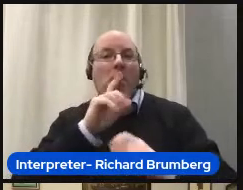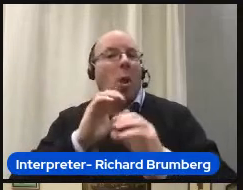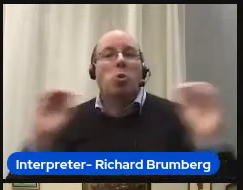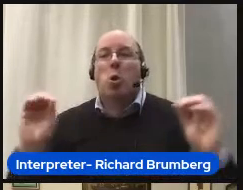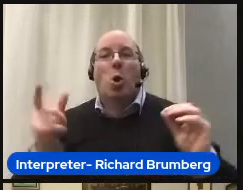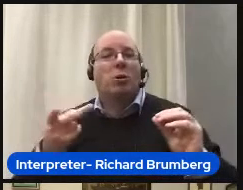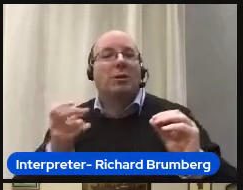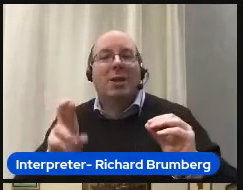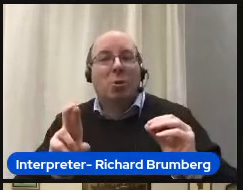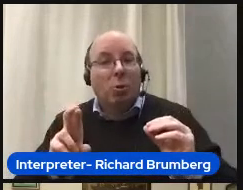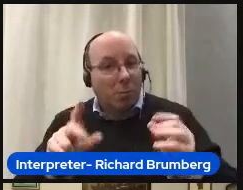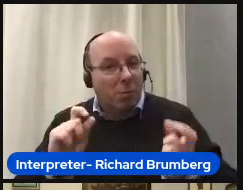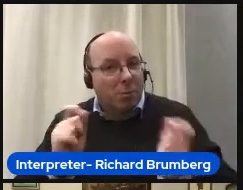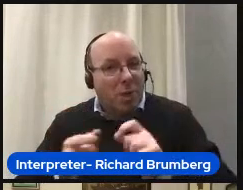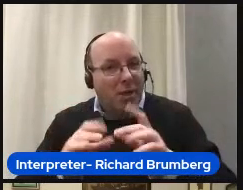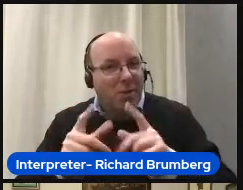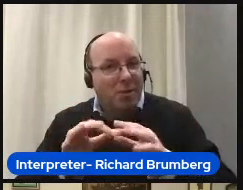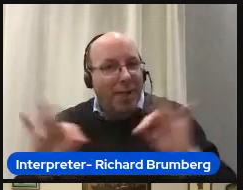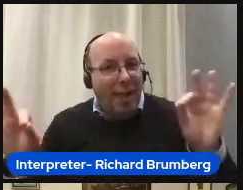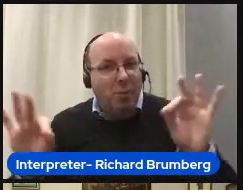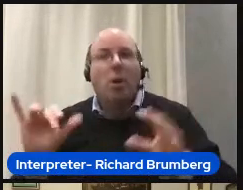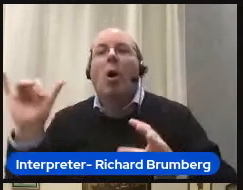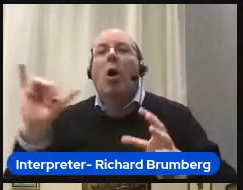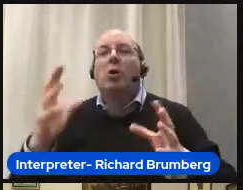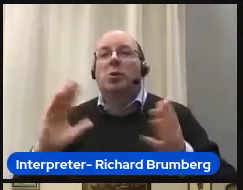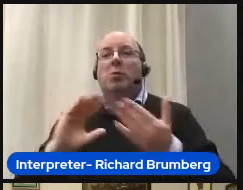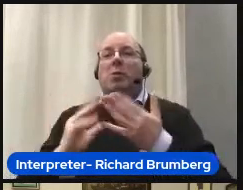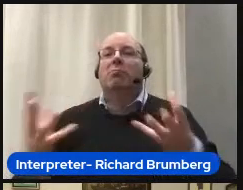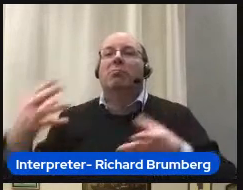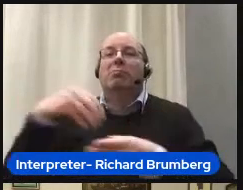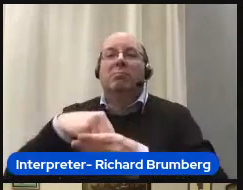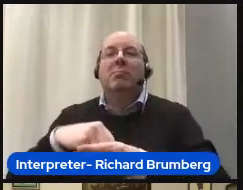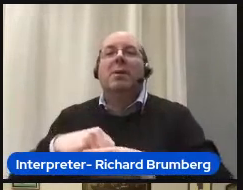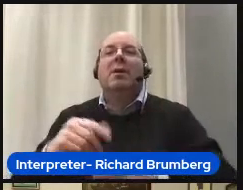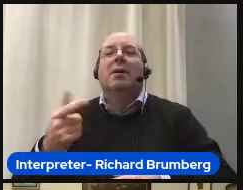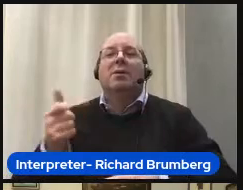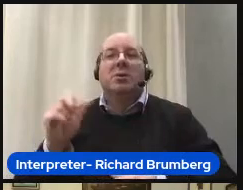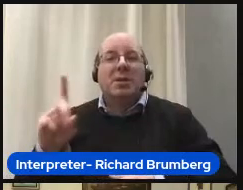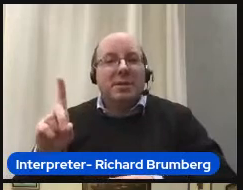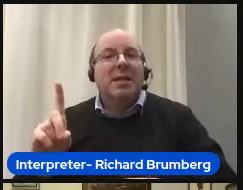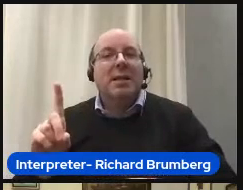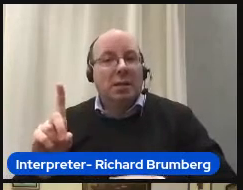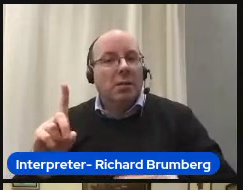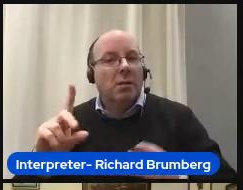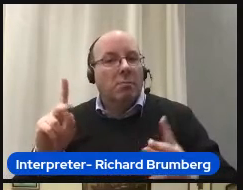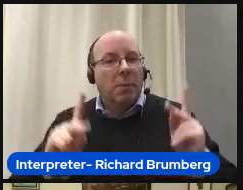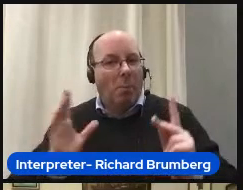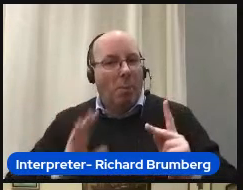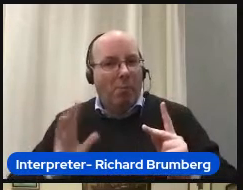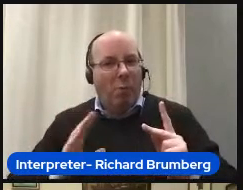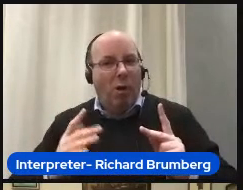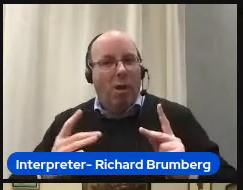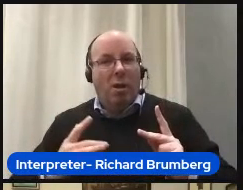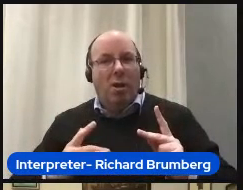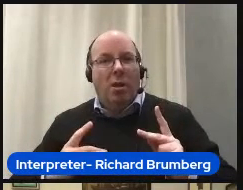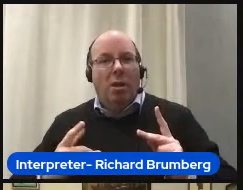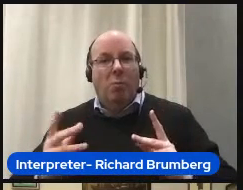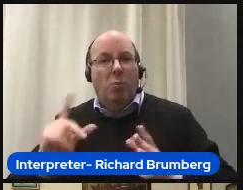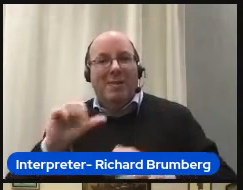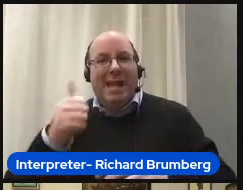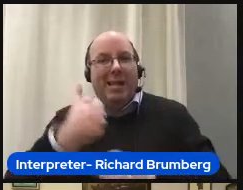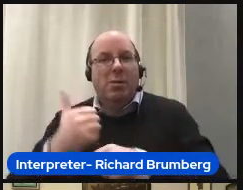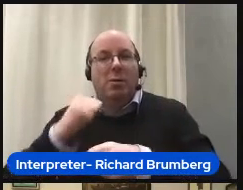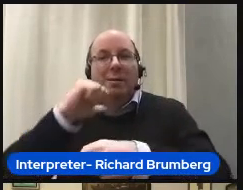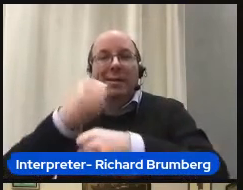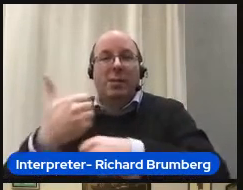and the idea that Jewish communities should welcome and celebrate GSD members used to be really controversial, like a decade ago, not